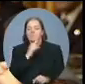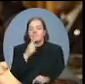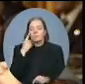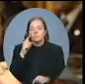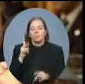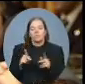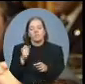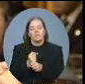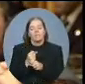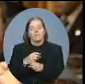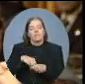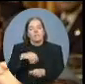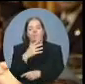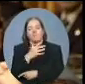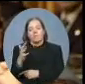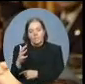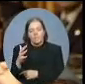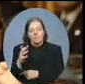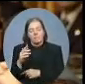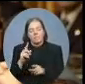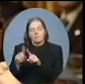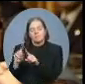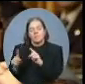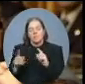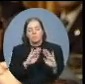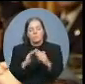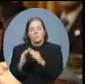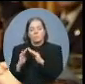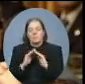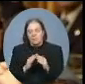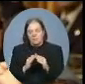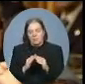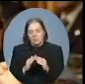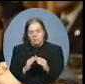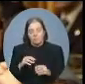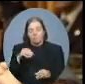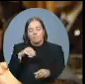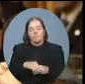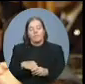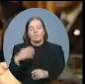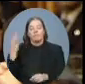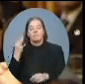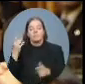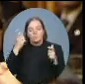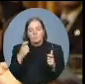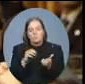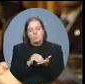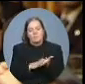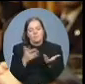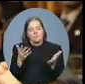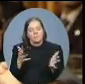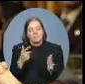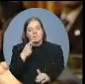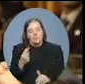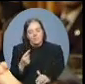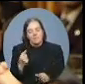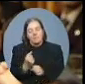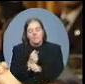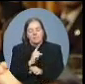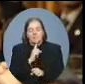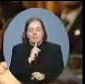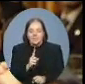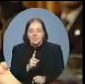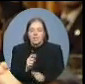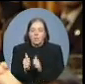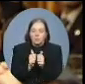to coast. As noted in the speech from the throne, we taking steps to ensure the long-term competitiveness of this sector. We investing